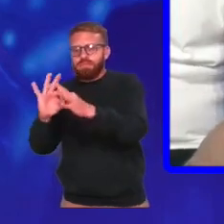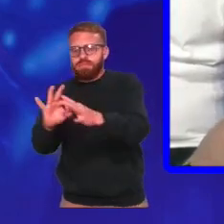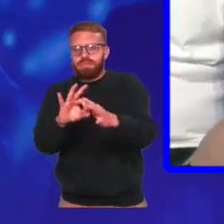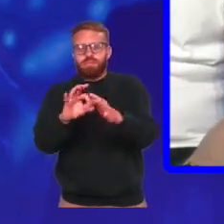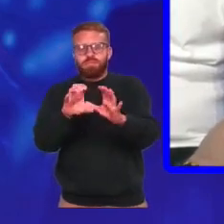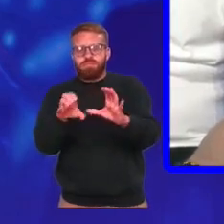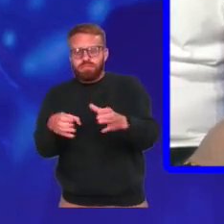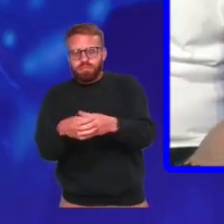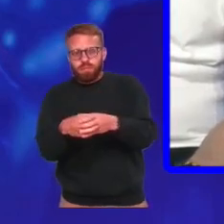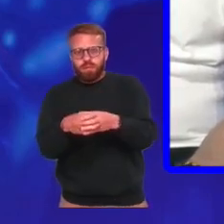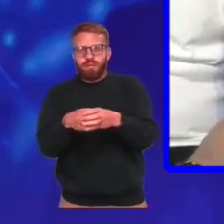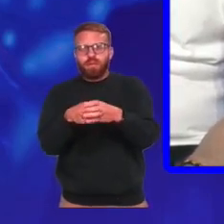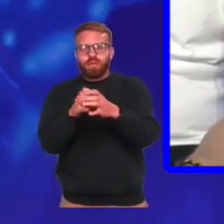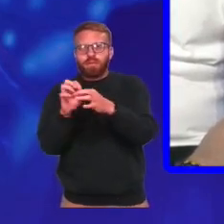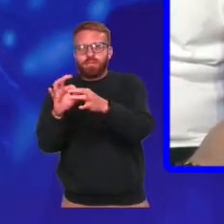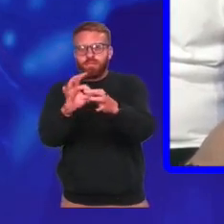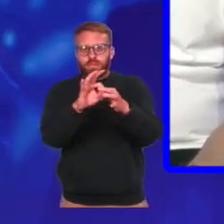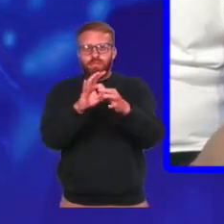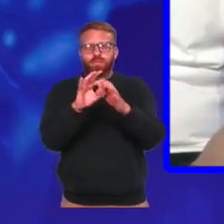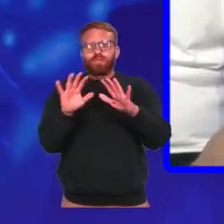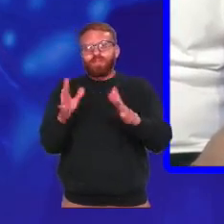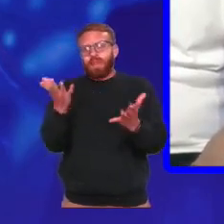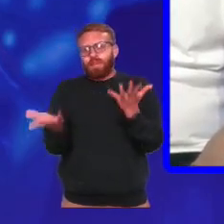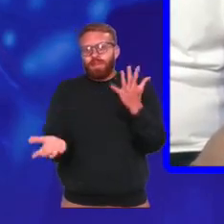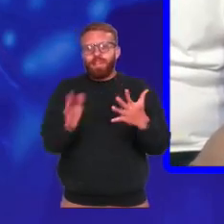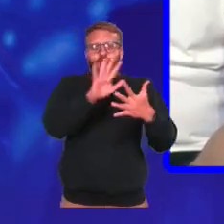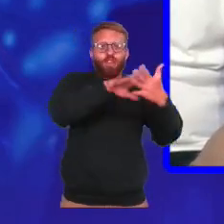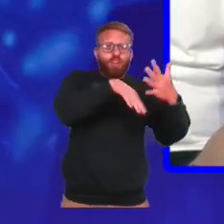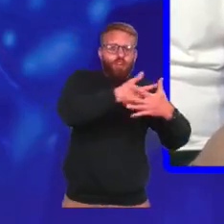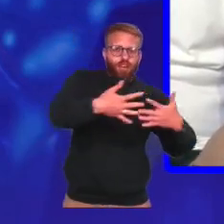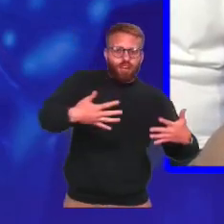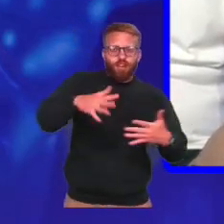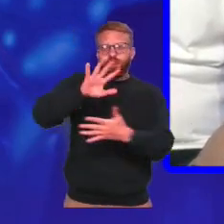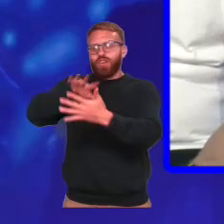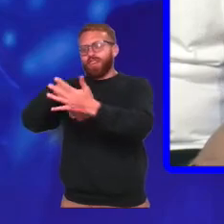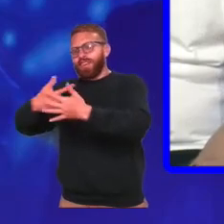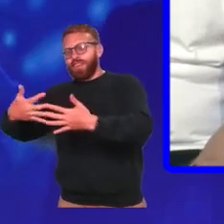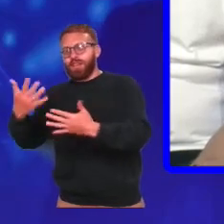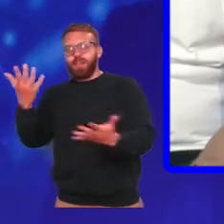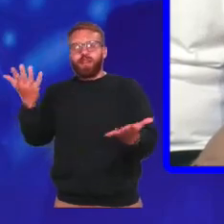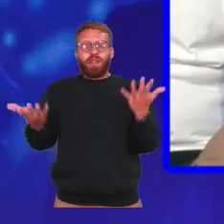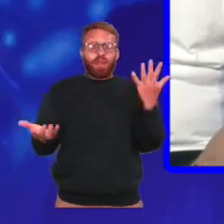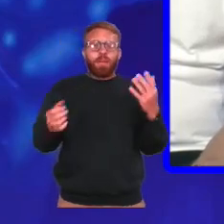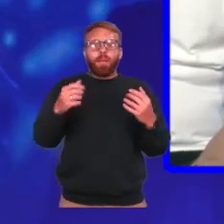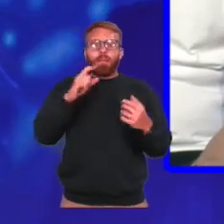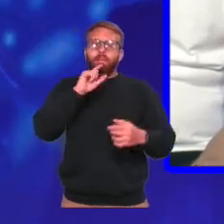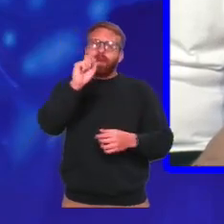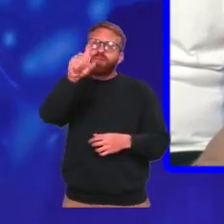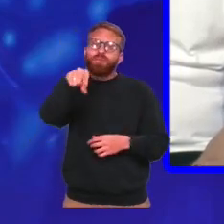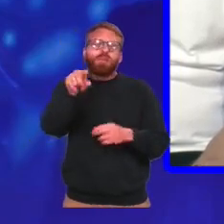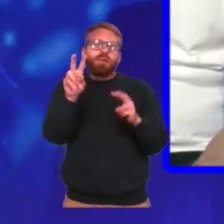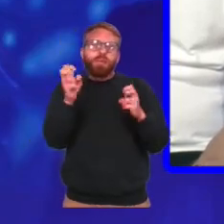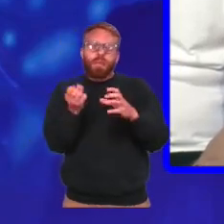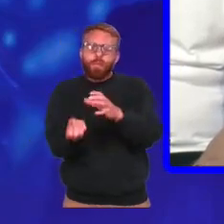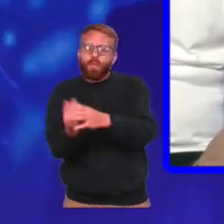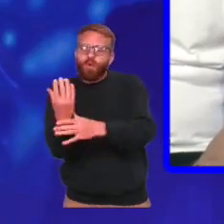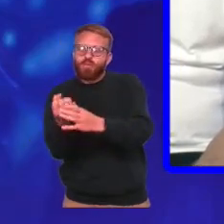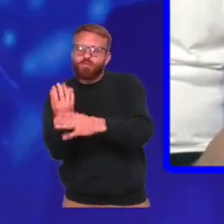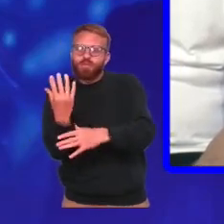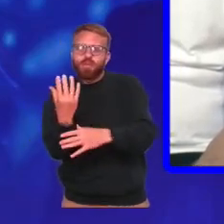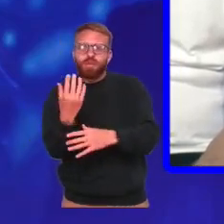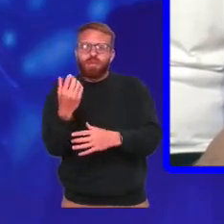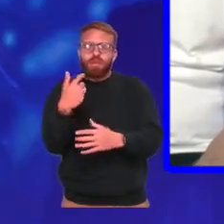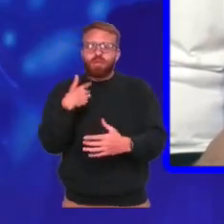zones. What that means in terms of production and making sure all the studios are delivering the quality and